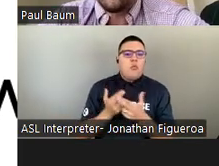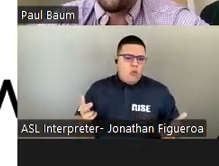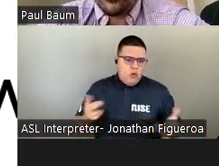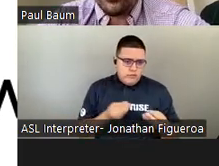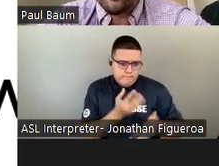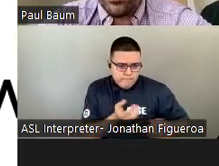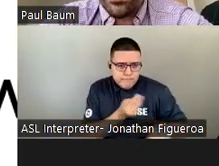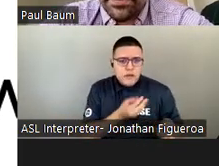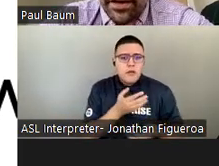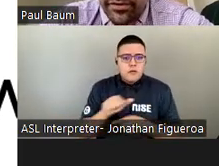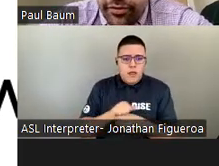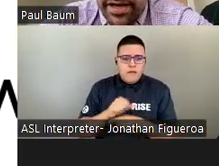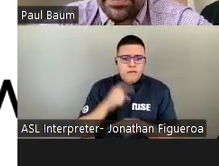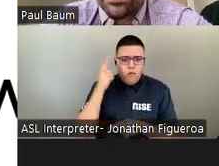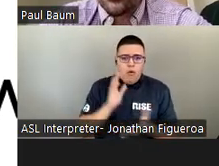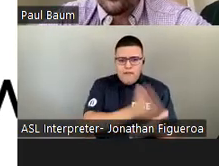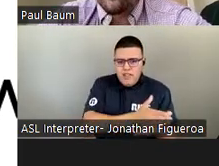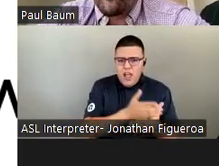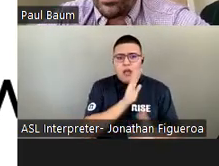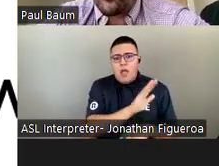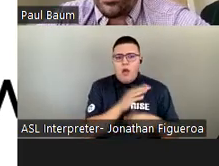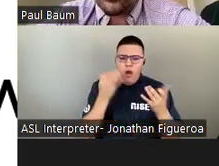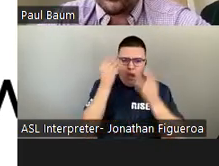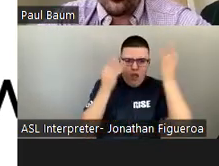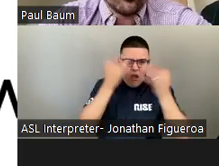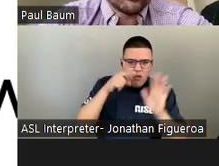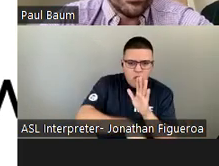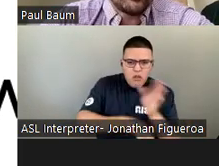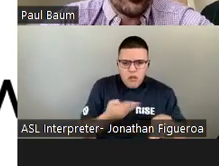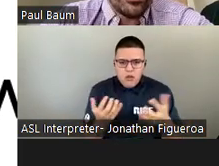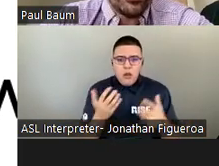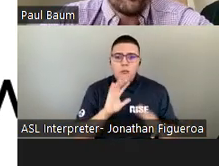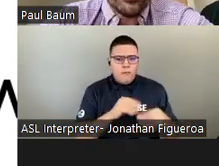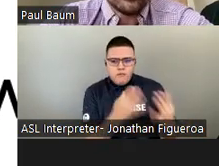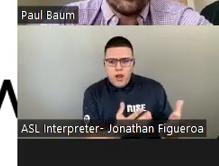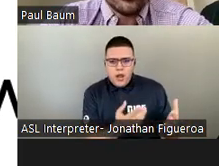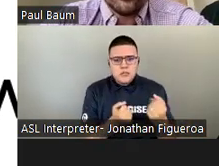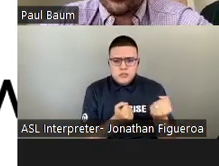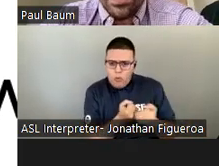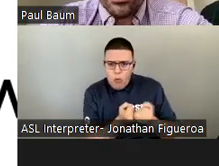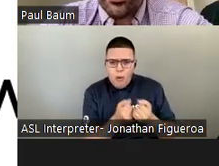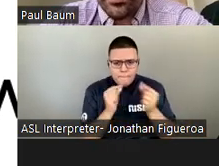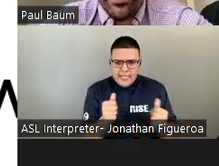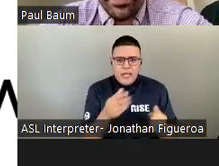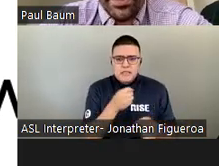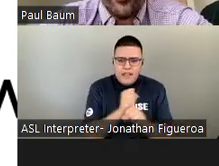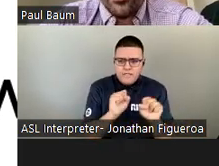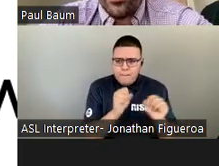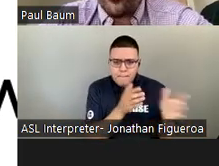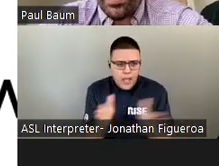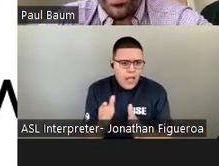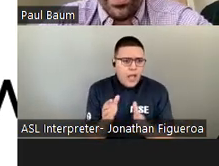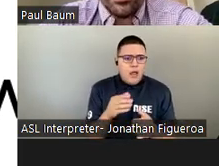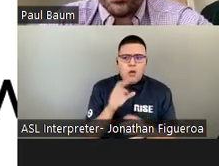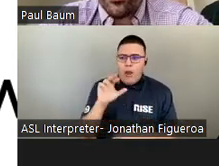for intervening during a suicidal crisis, providing immediate support, safety planning, crisis resources. I truly believe